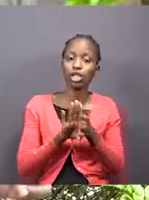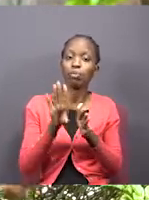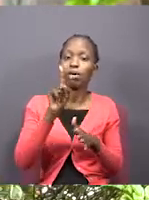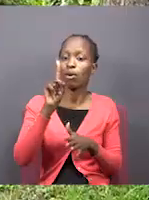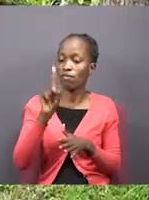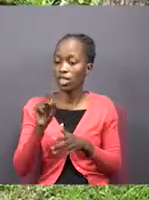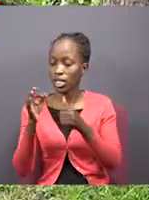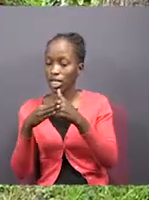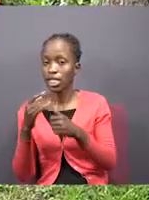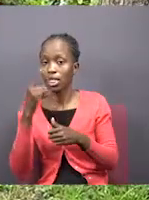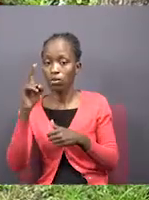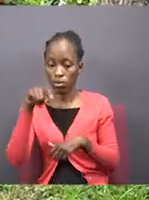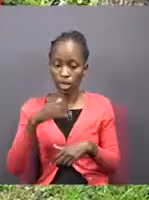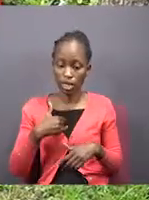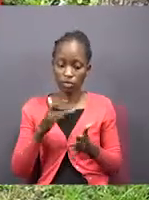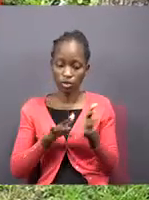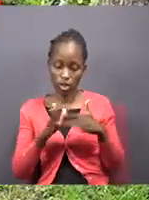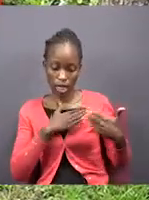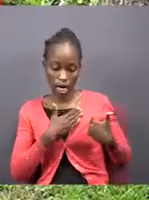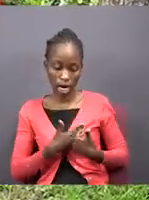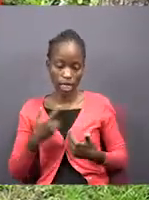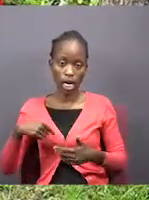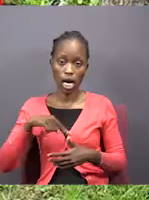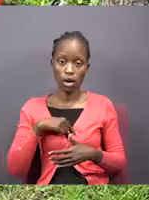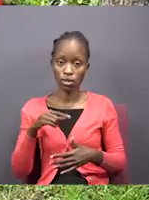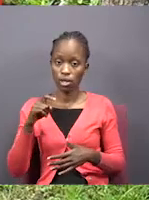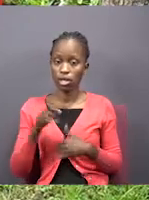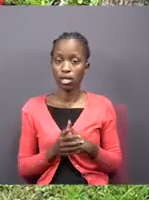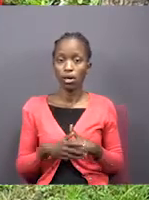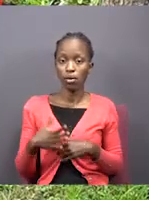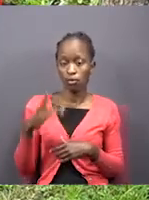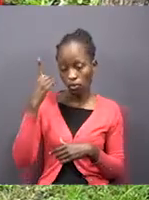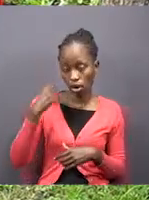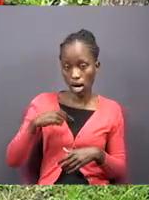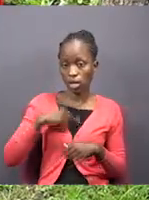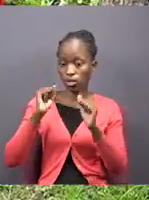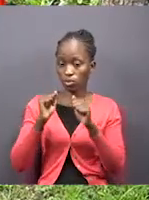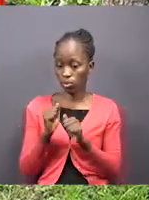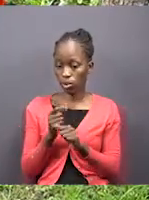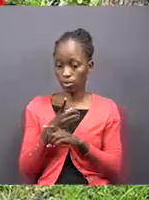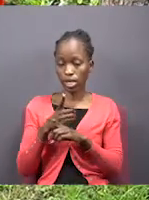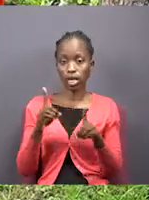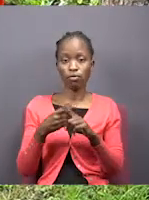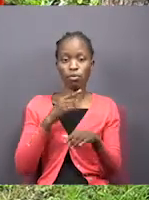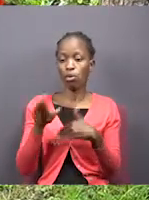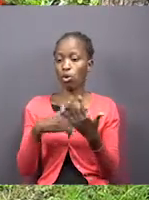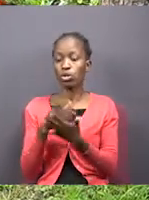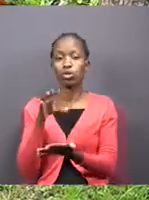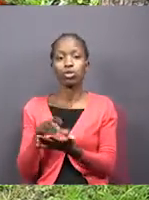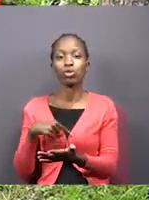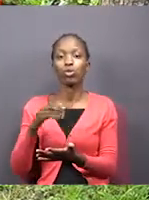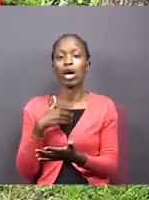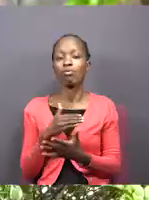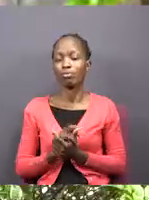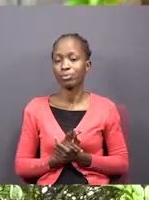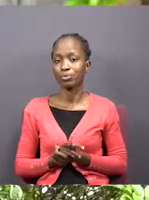1:8. So we must have Jesus in our heart. We must have Christ in our heart for us to be delivered from all these situations that we